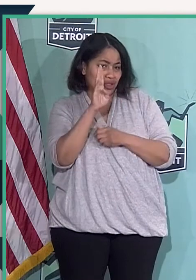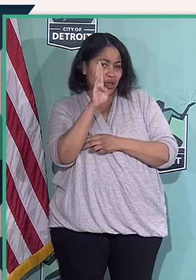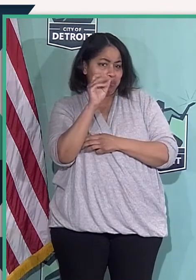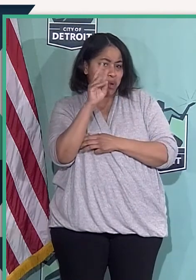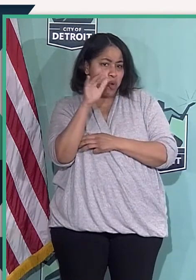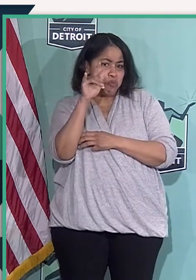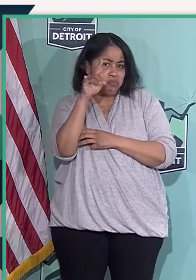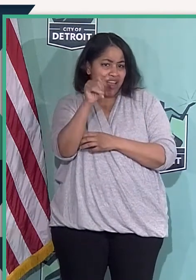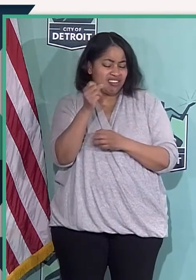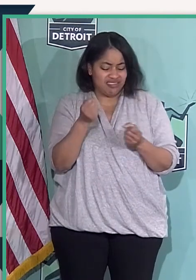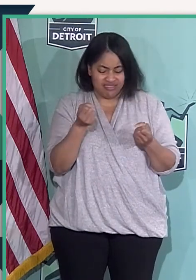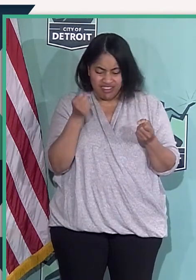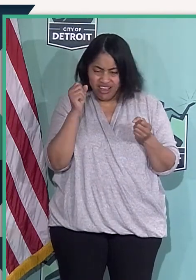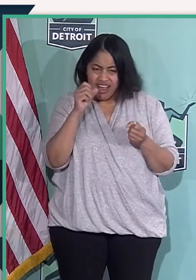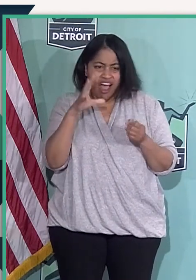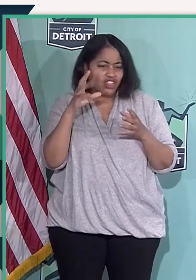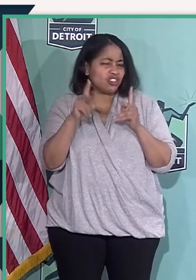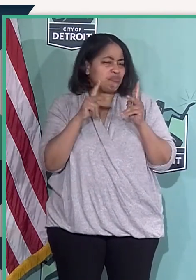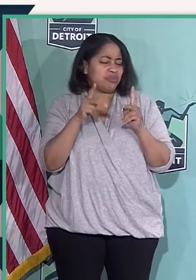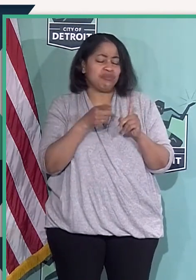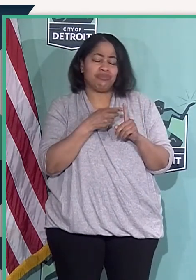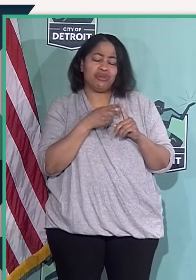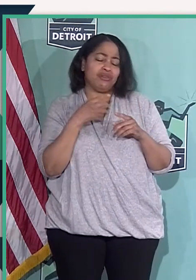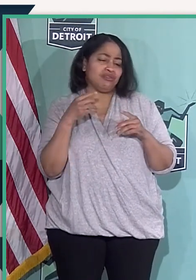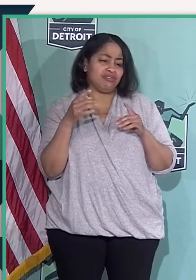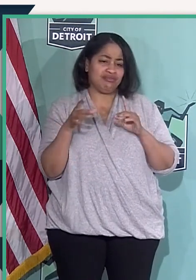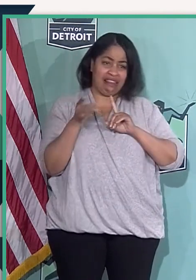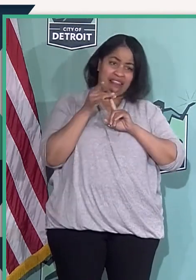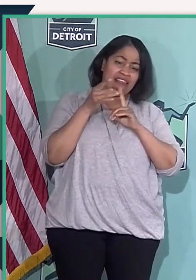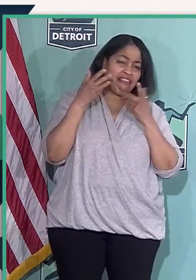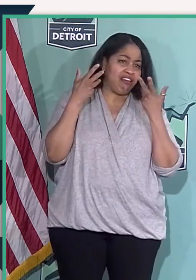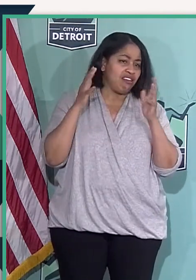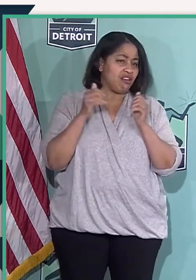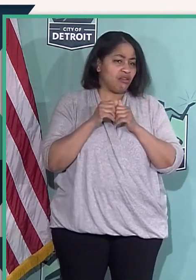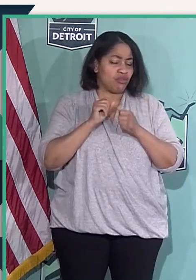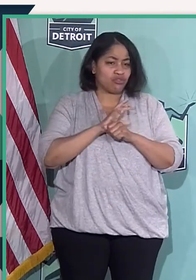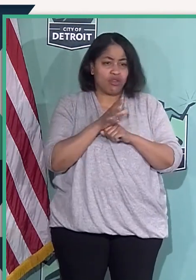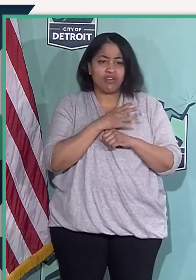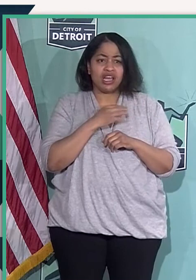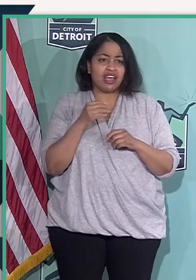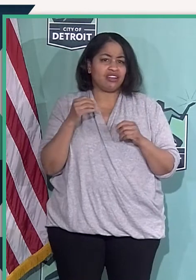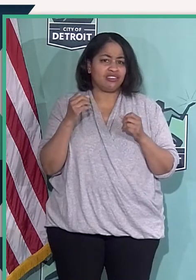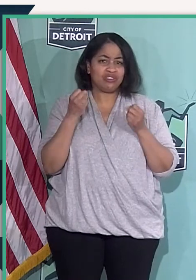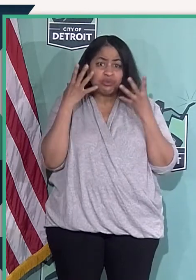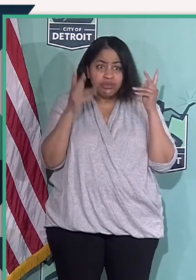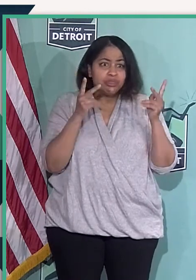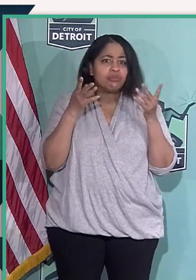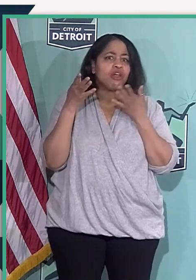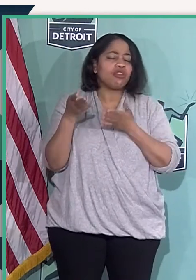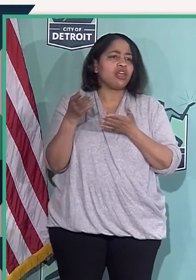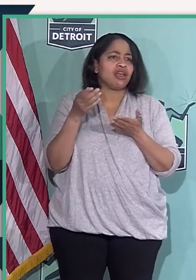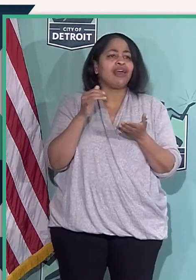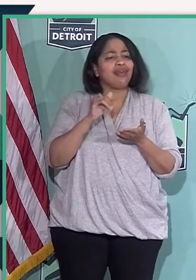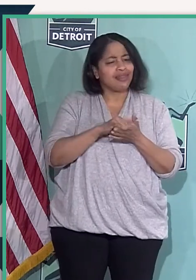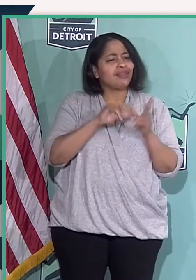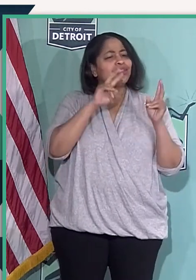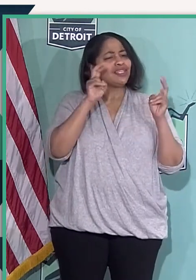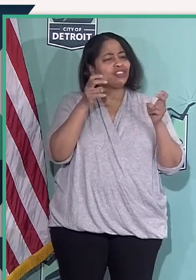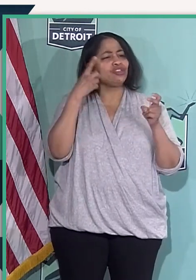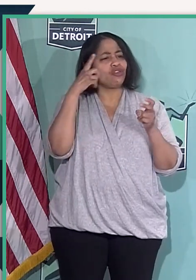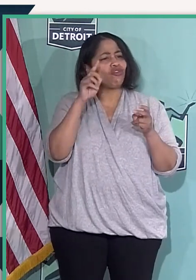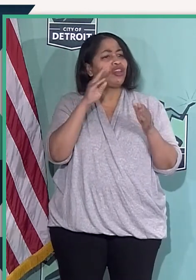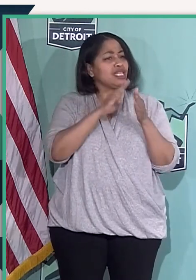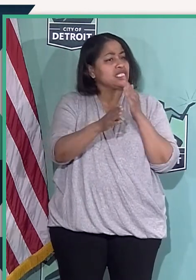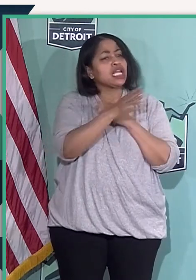hundreds of people infected and the crowding and the like. This has been an issue that's been throughout the city and the